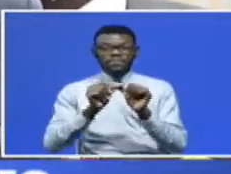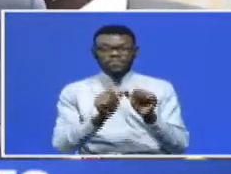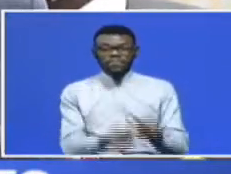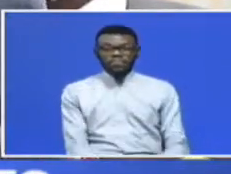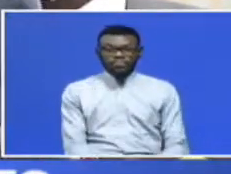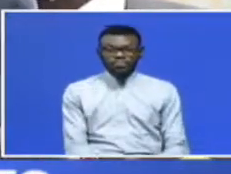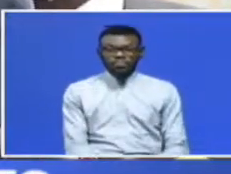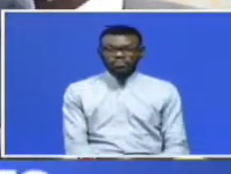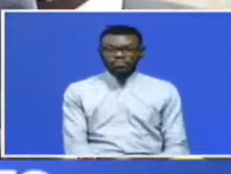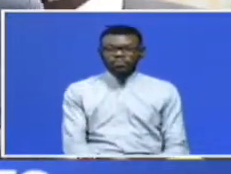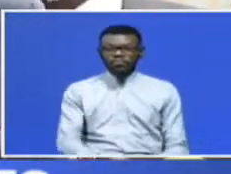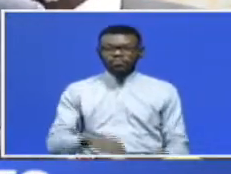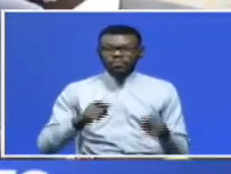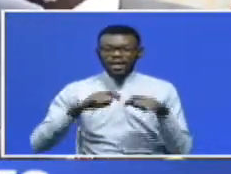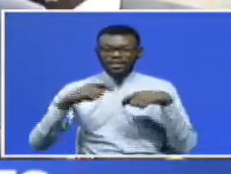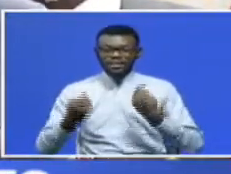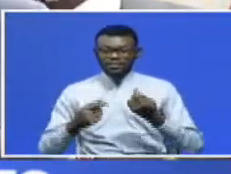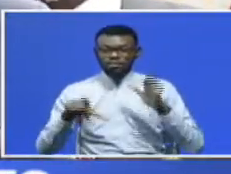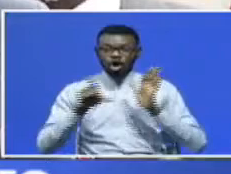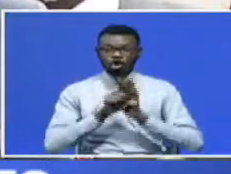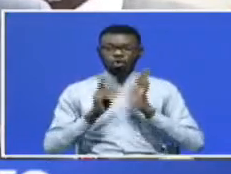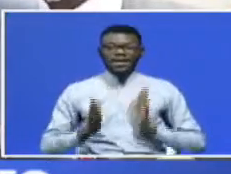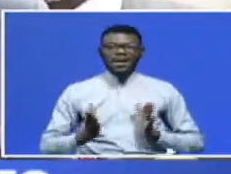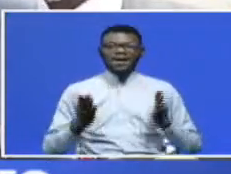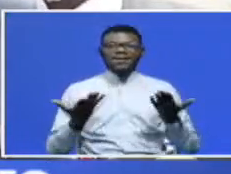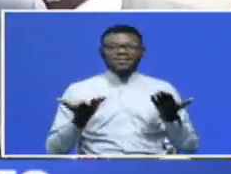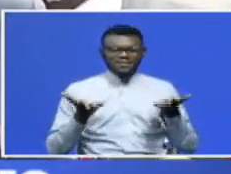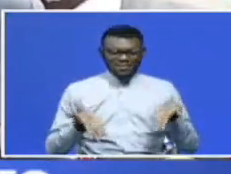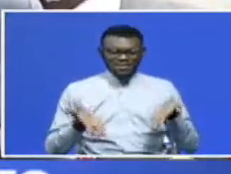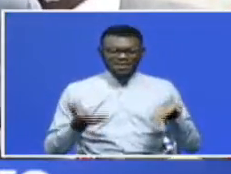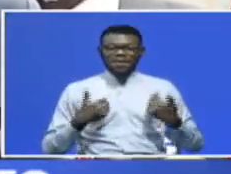And our team of lawyers